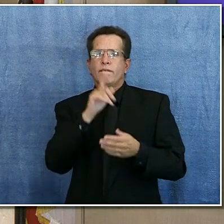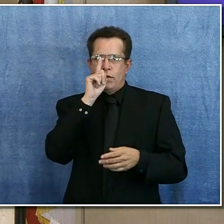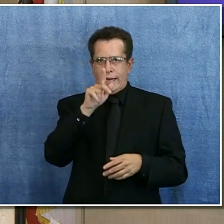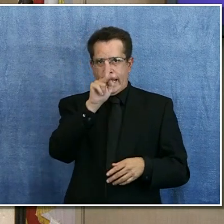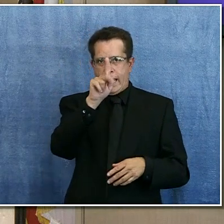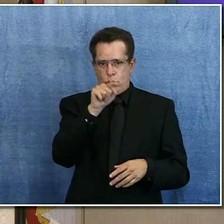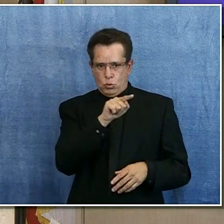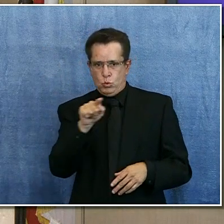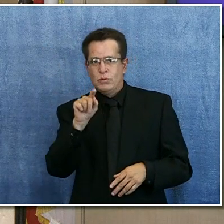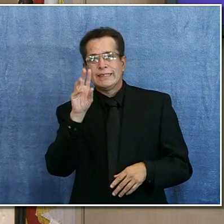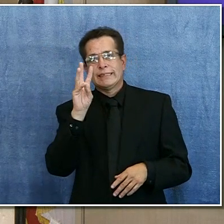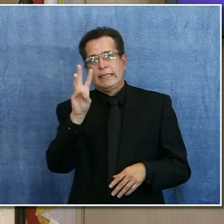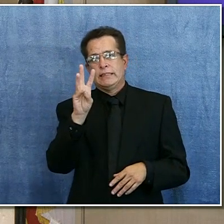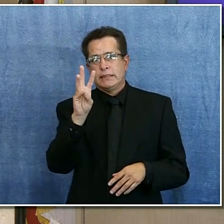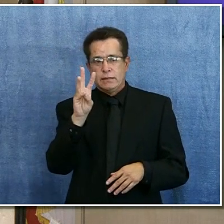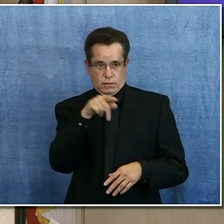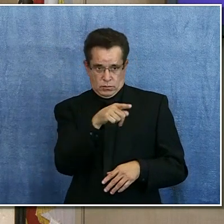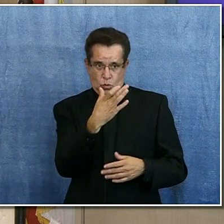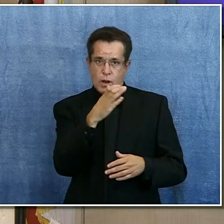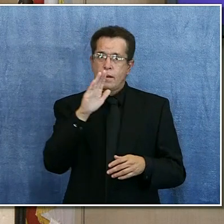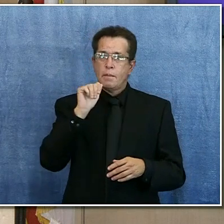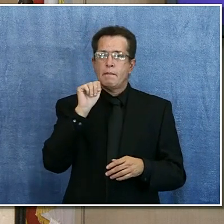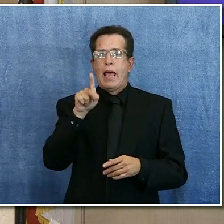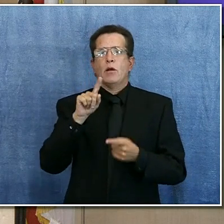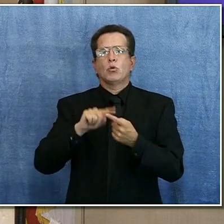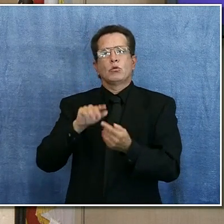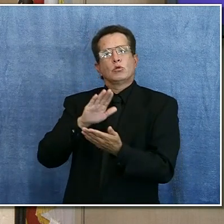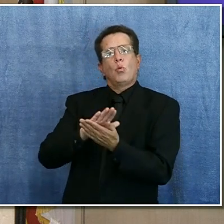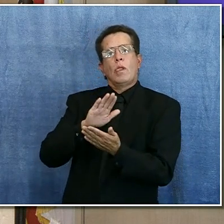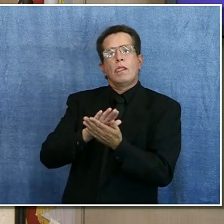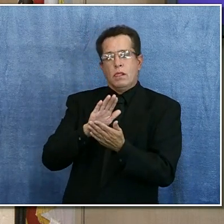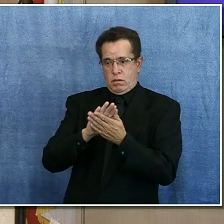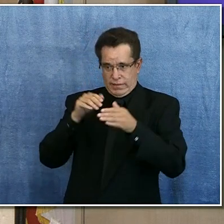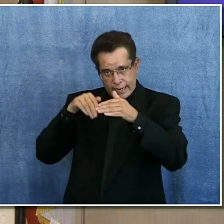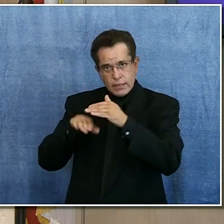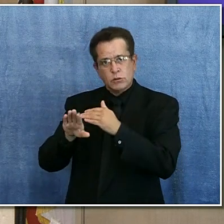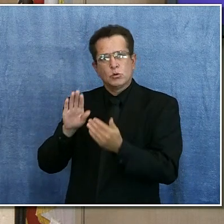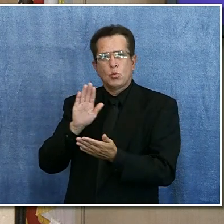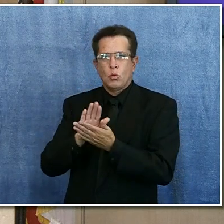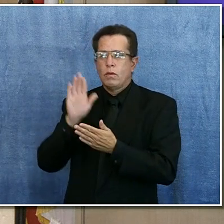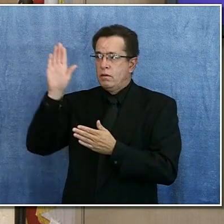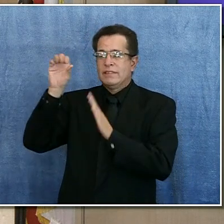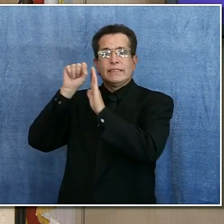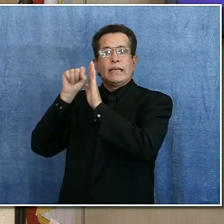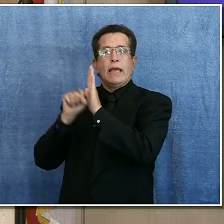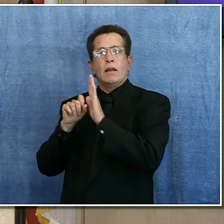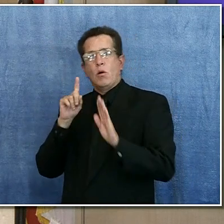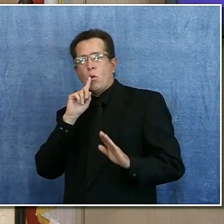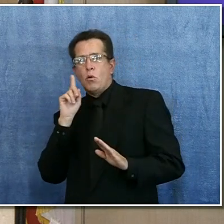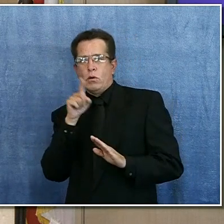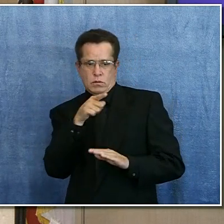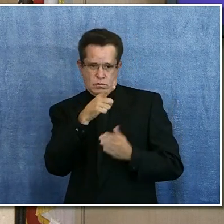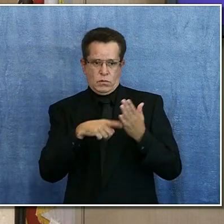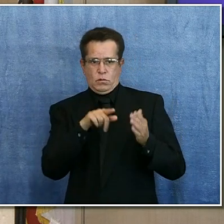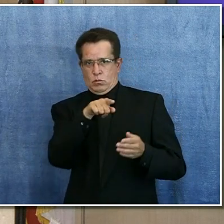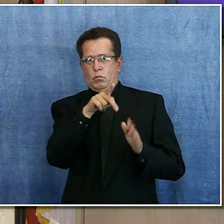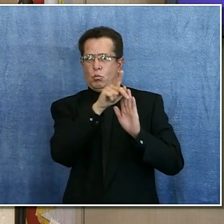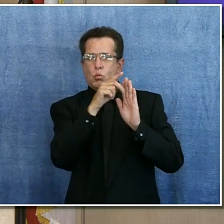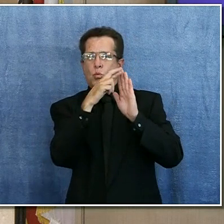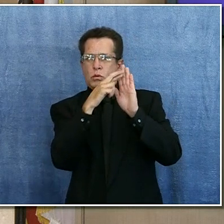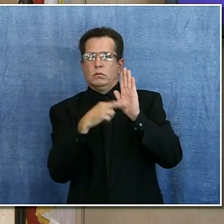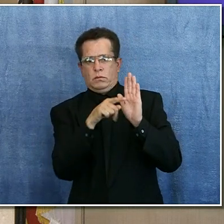6 that want to be considered for returning to in-person instruction. The state guidance outlines a number of things that they must